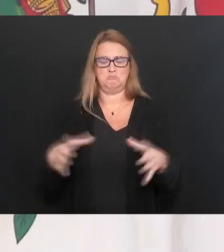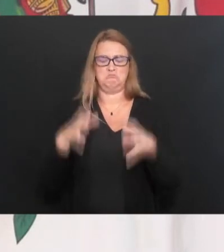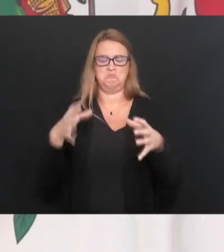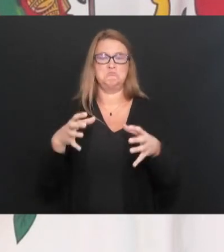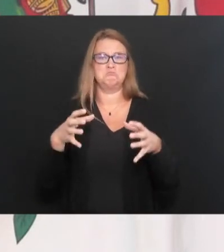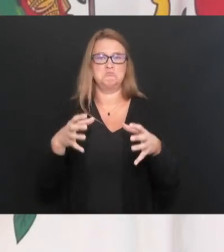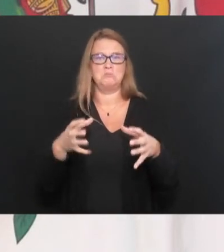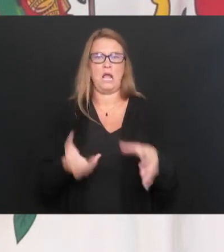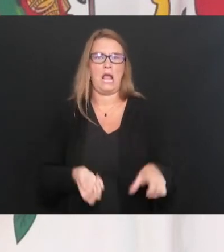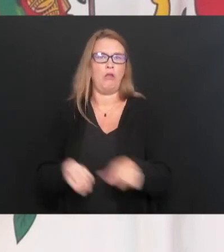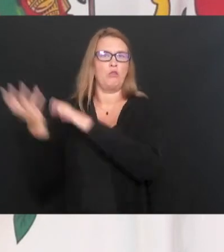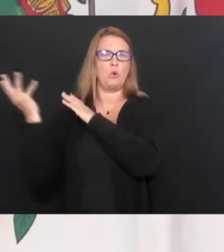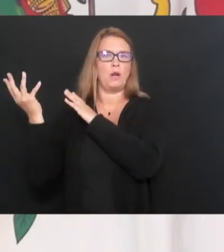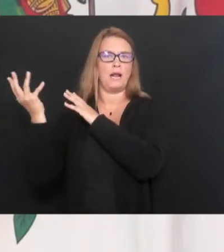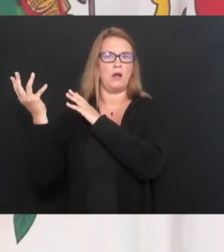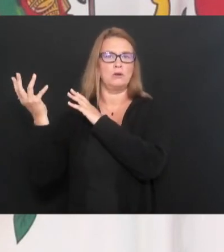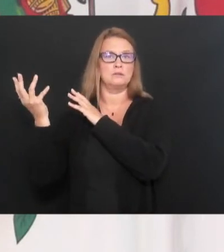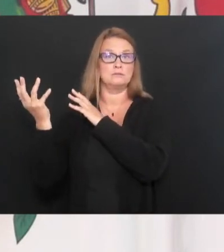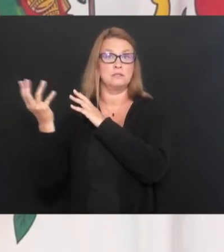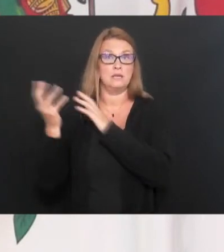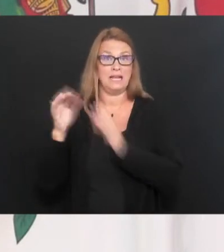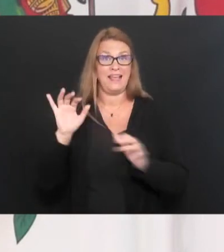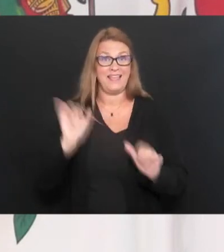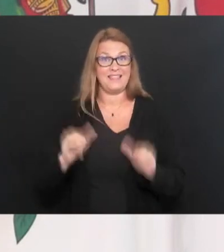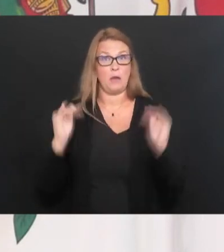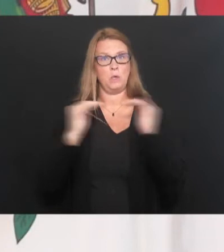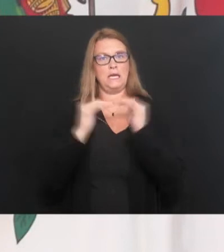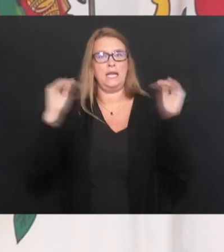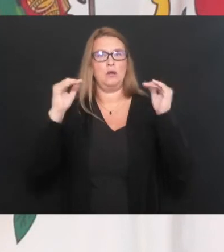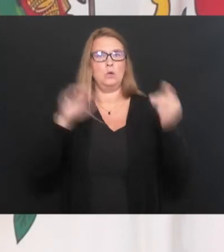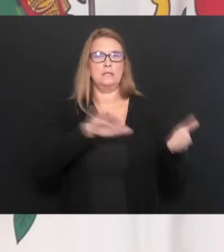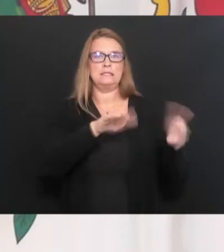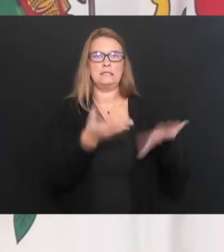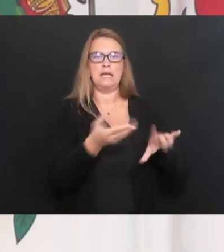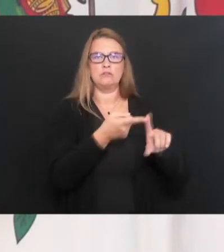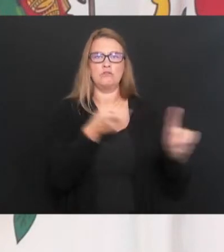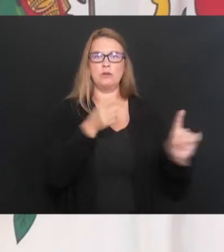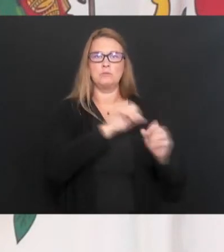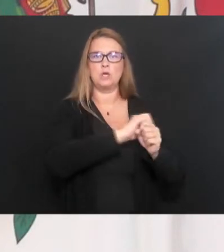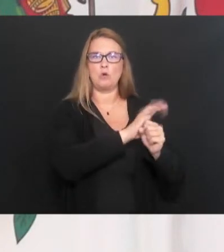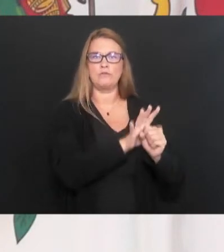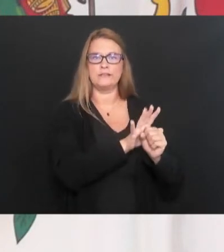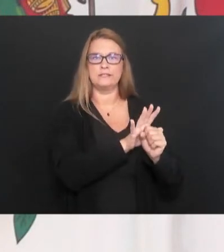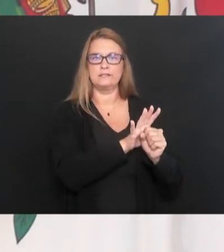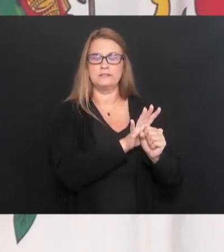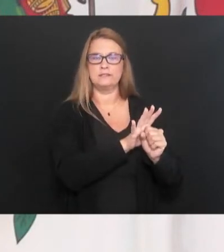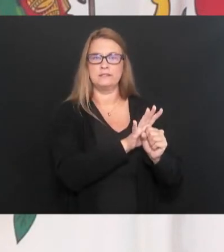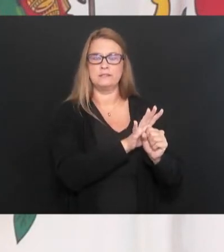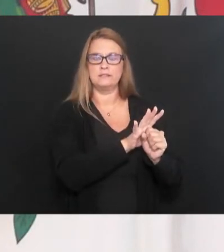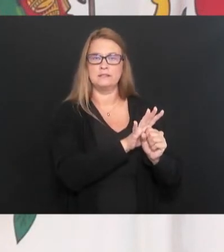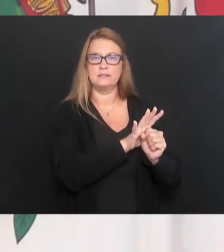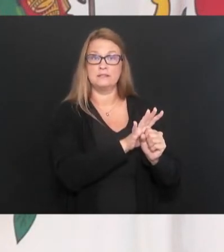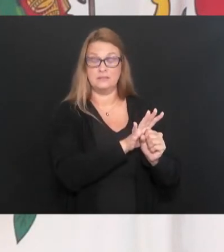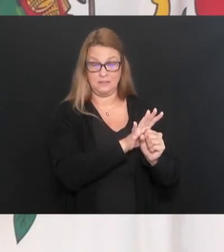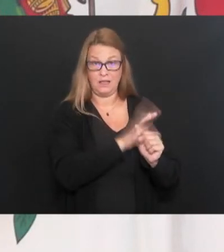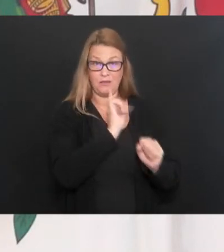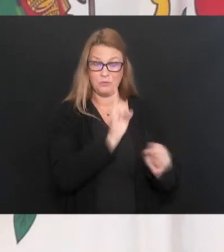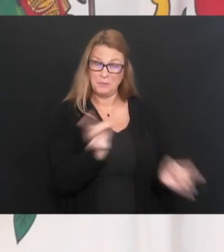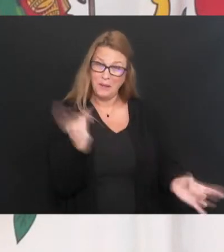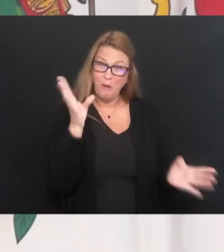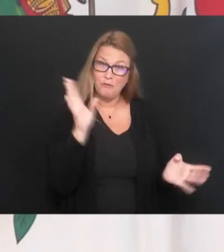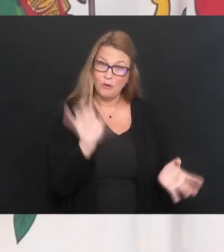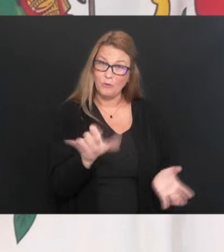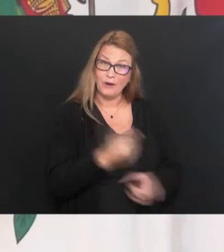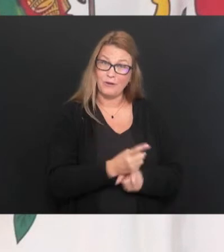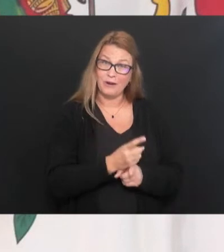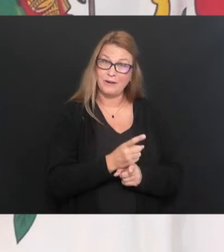state, the level of catastrophic would be off the chart, would it not? But that's what it